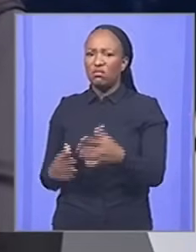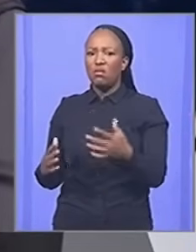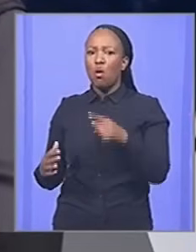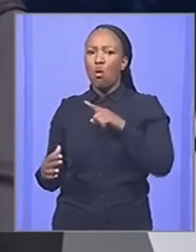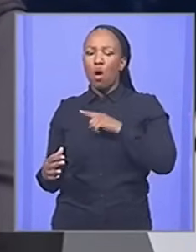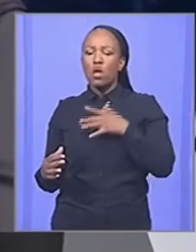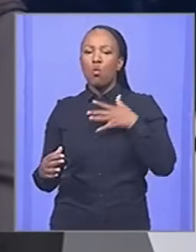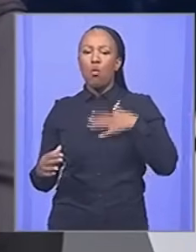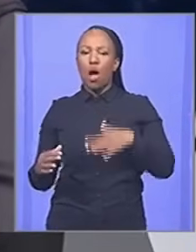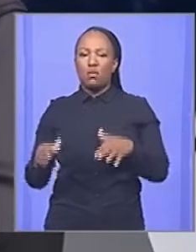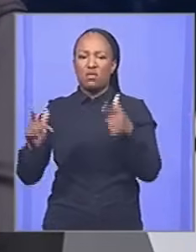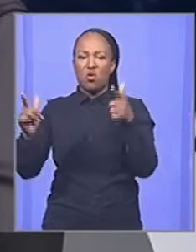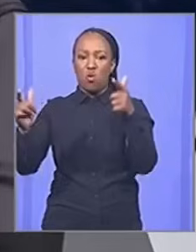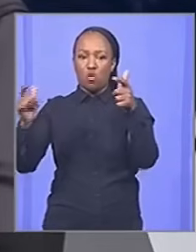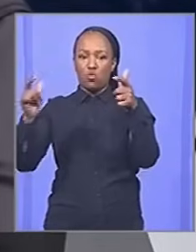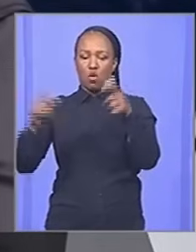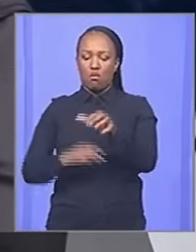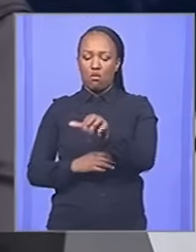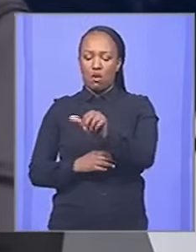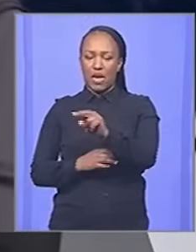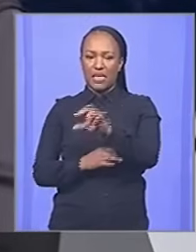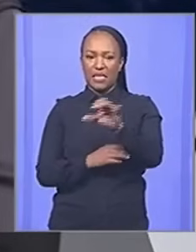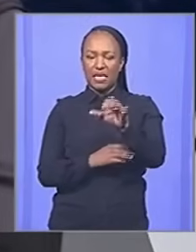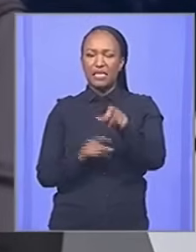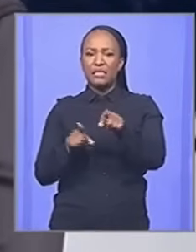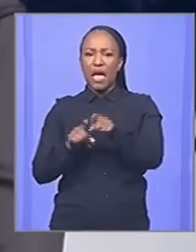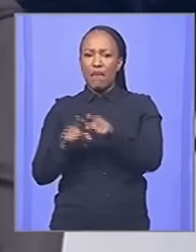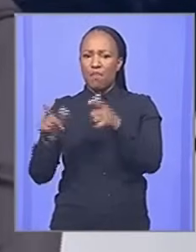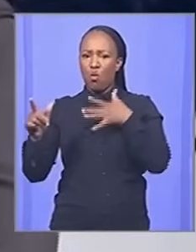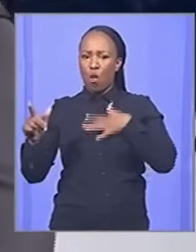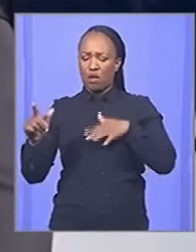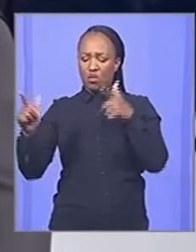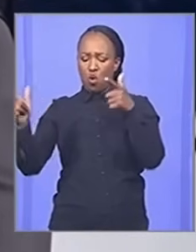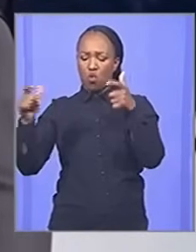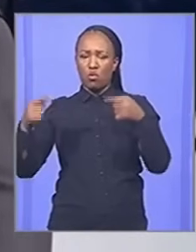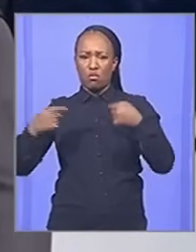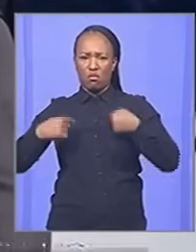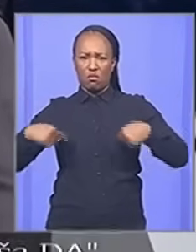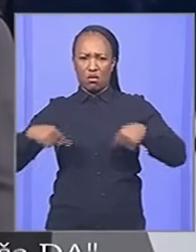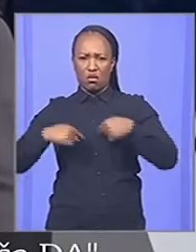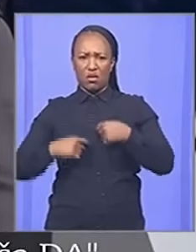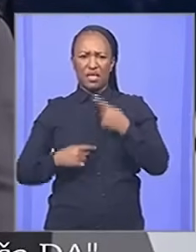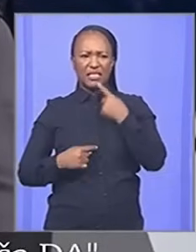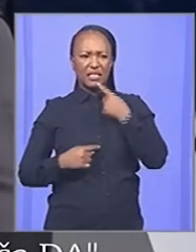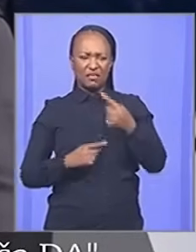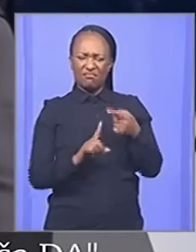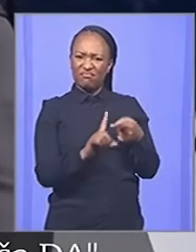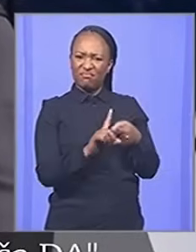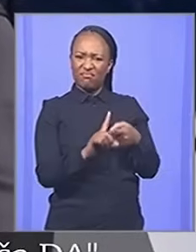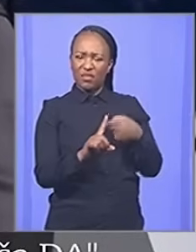the ANC and controlling us. She says she must be consulted for